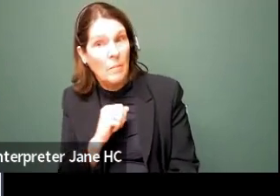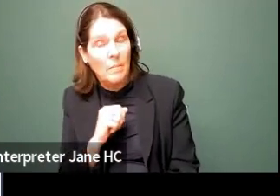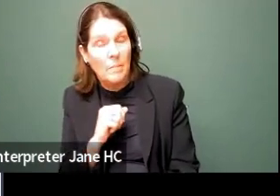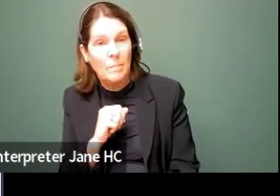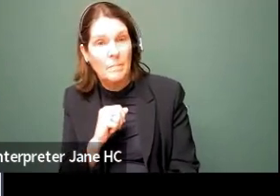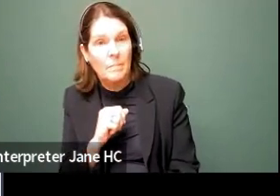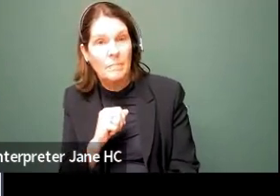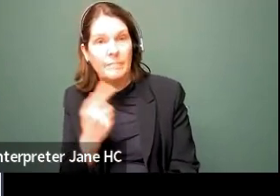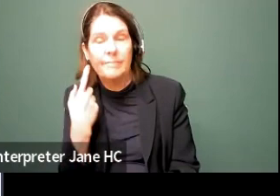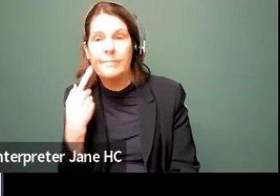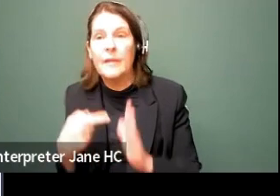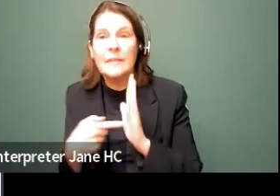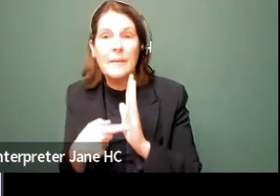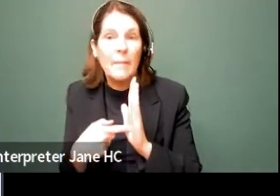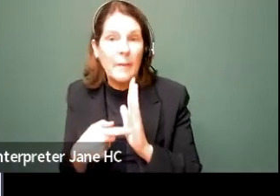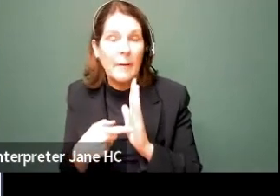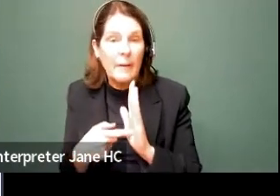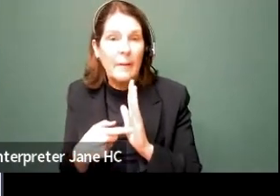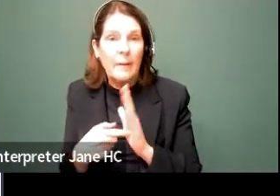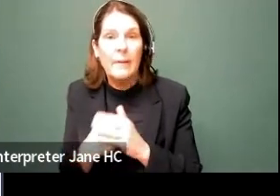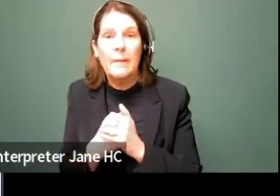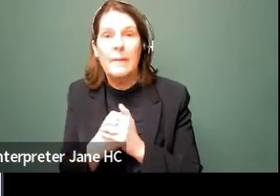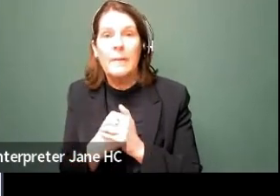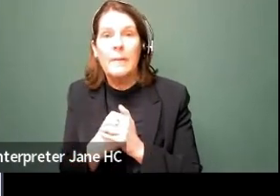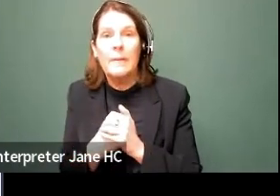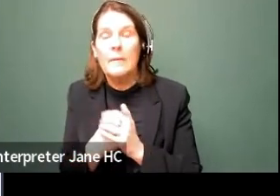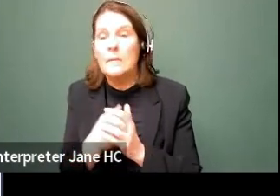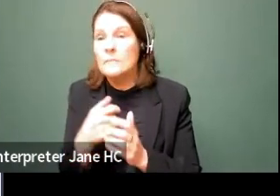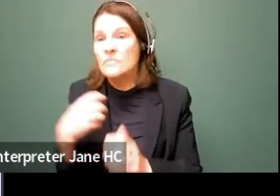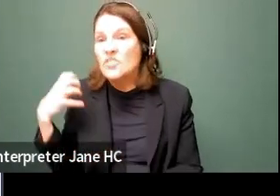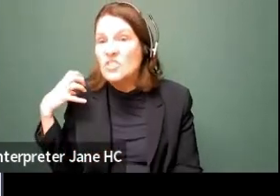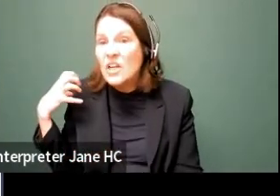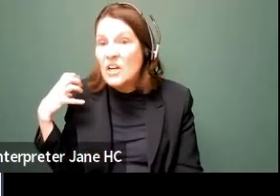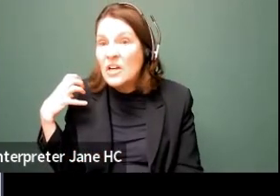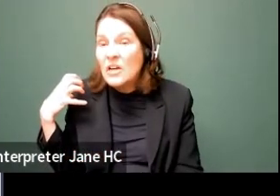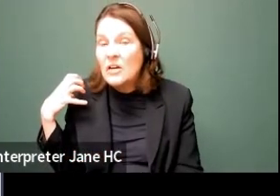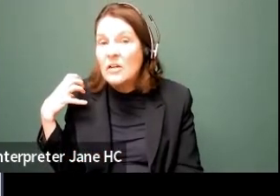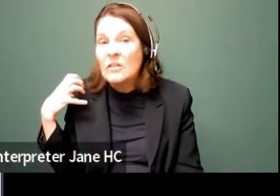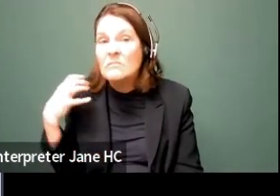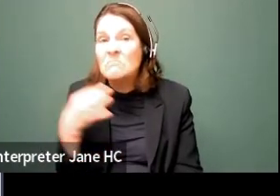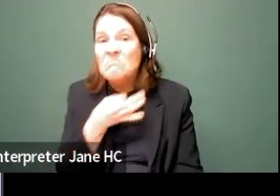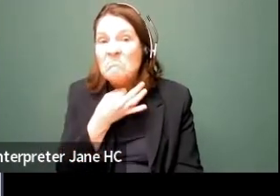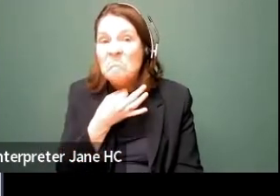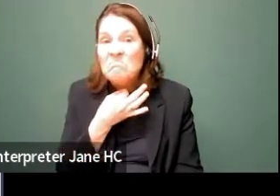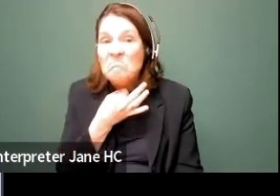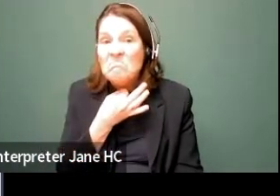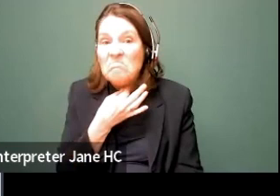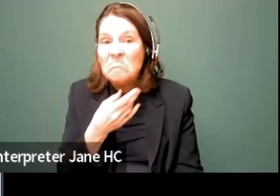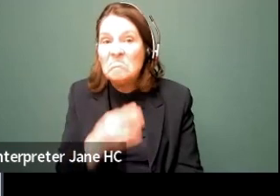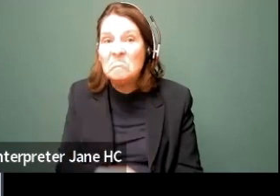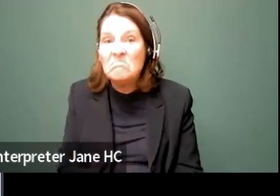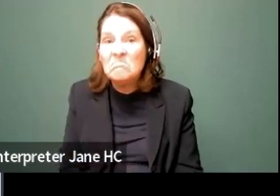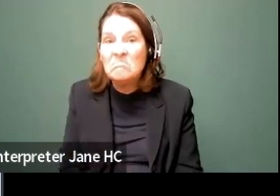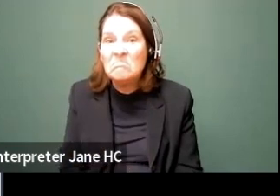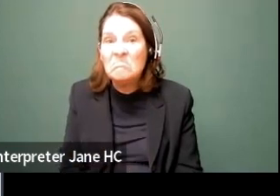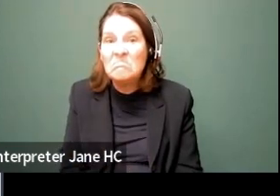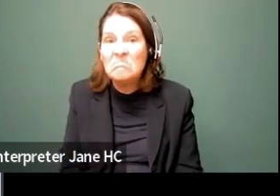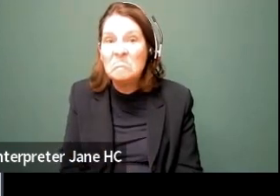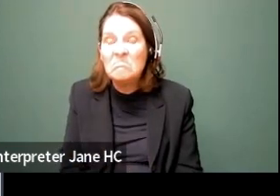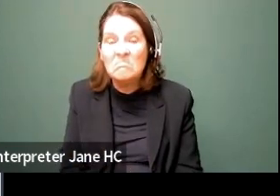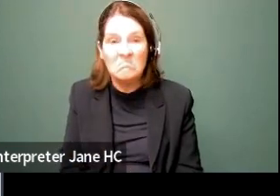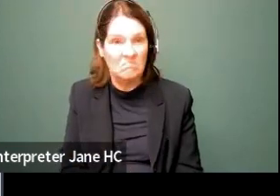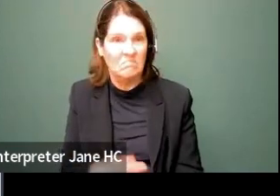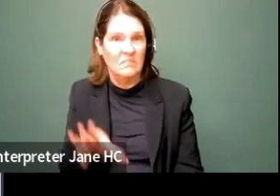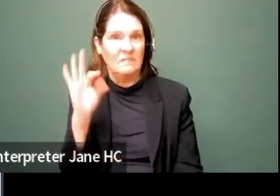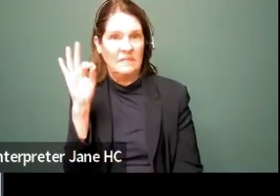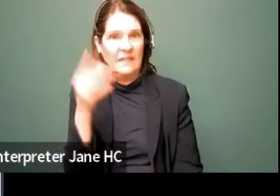So for example, if we were to check out the chairman of the Commerce and Consumer Affairs Committee, we can